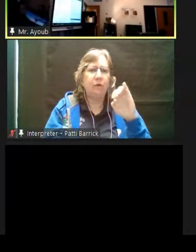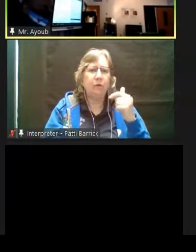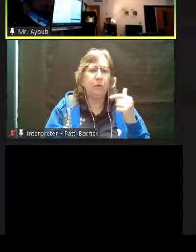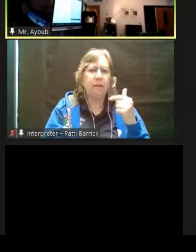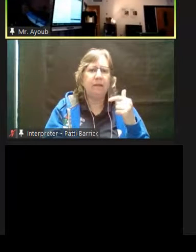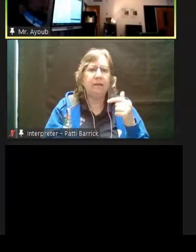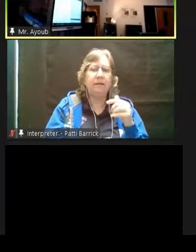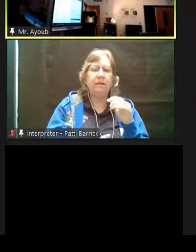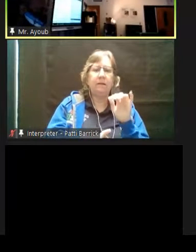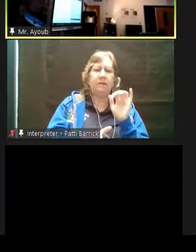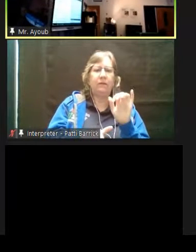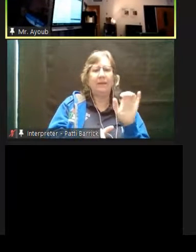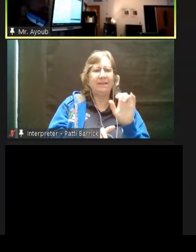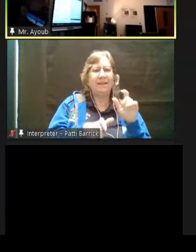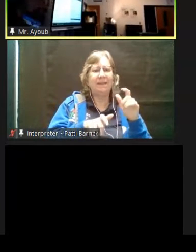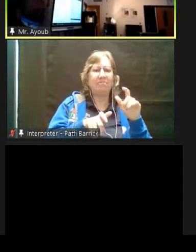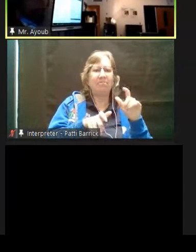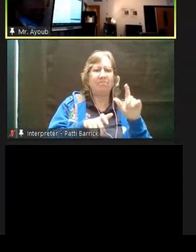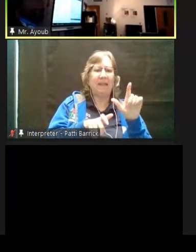code you speak, like lingo you speak.